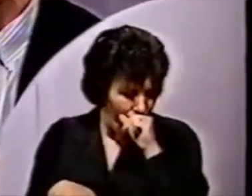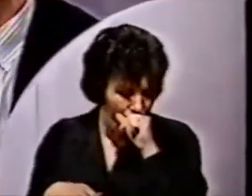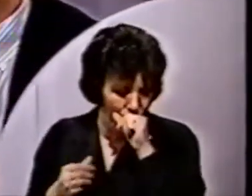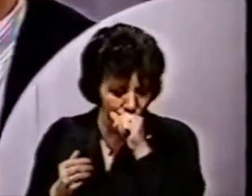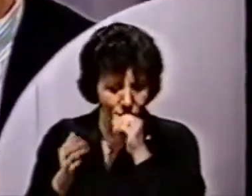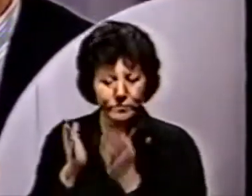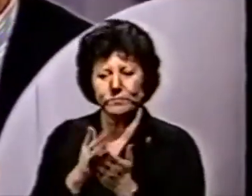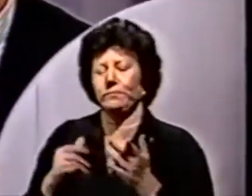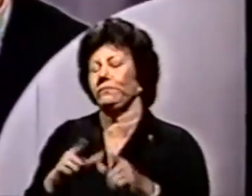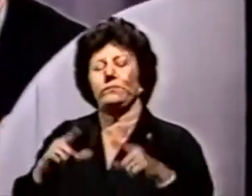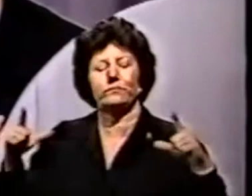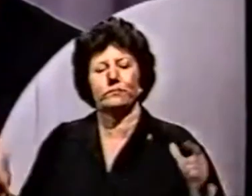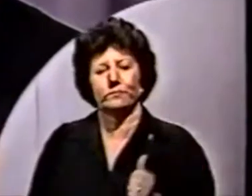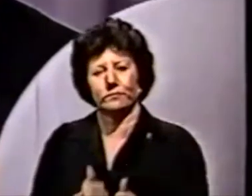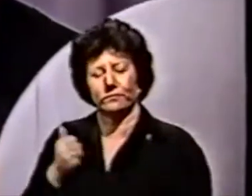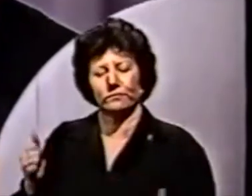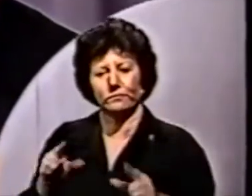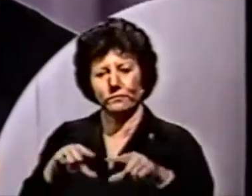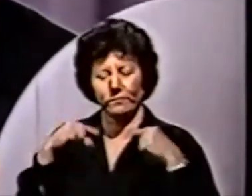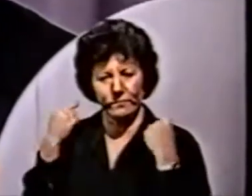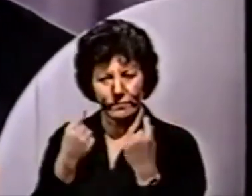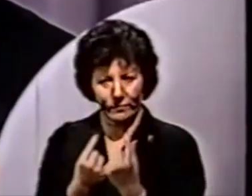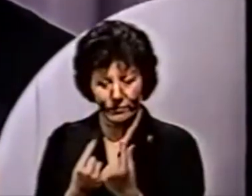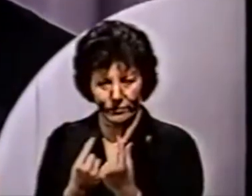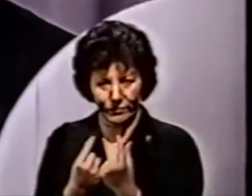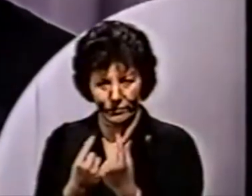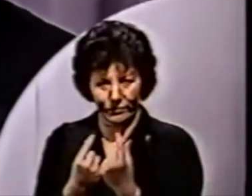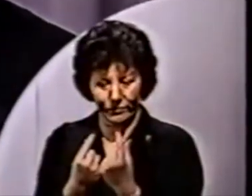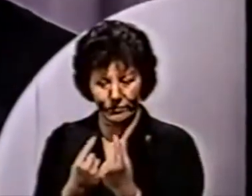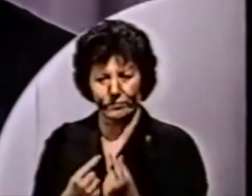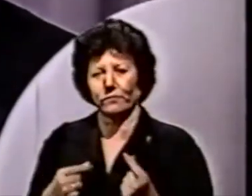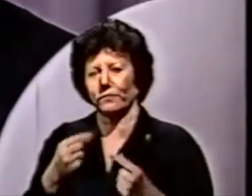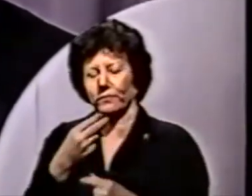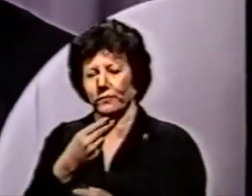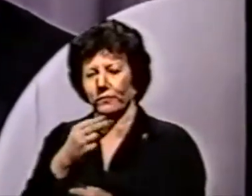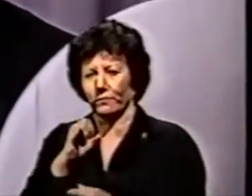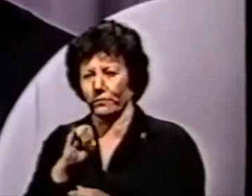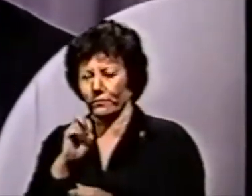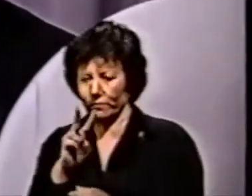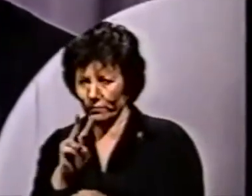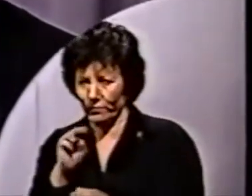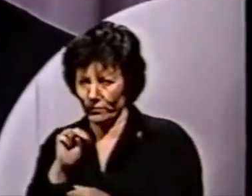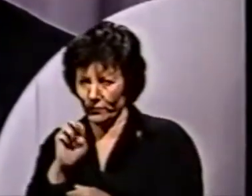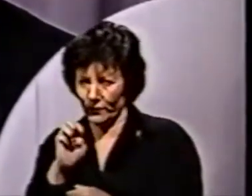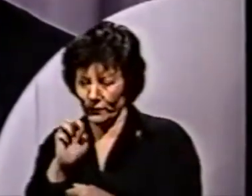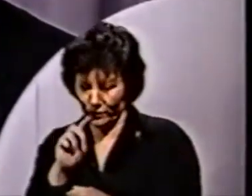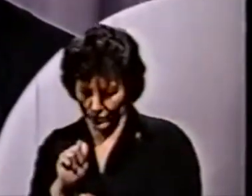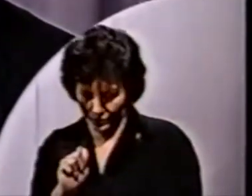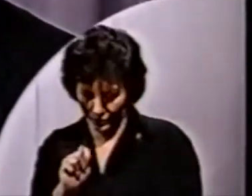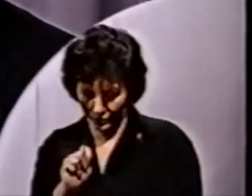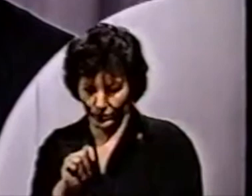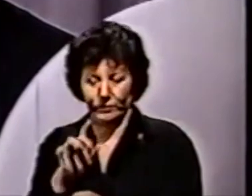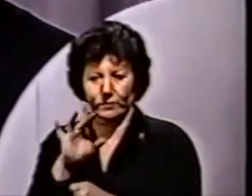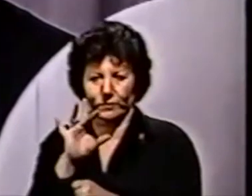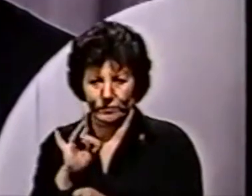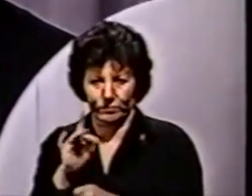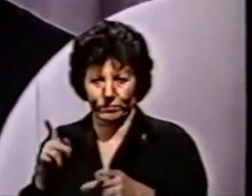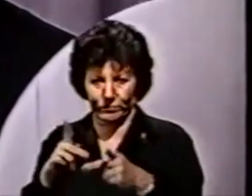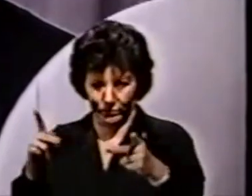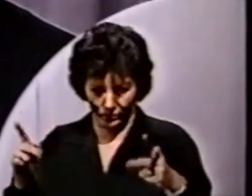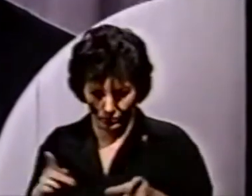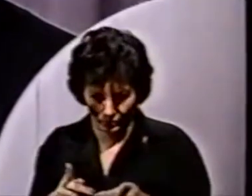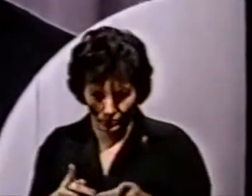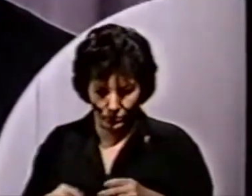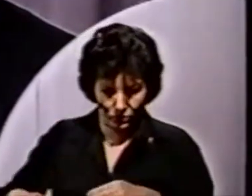HIV preventative vaccines, the larger group being HIVnet. There are currently 8 sites around